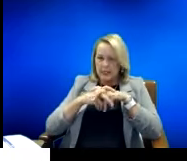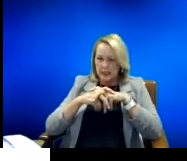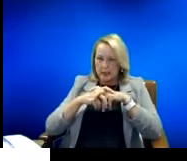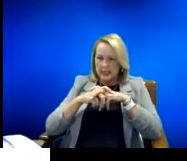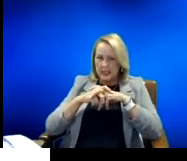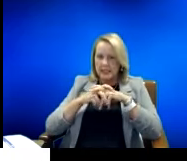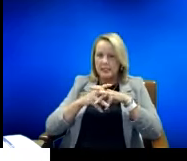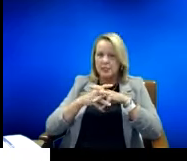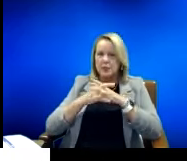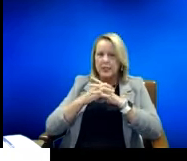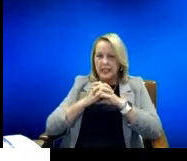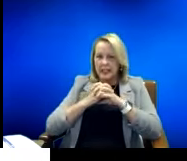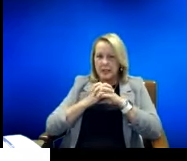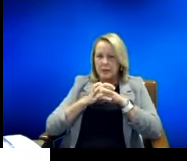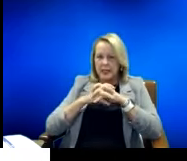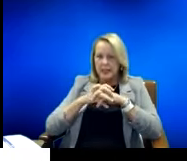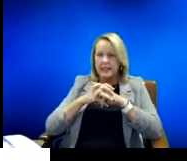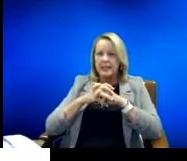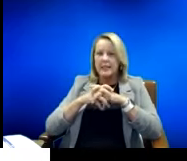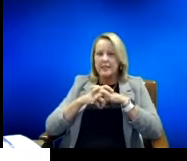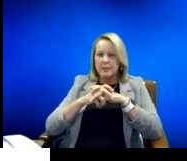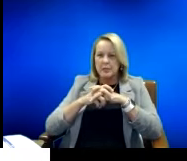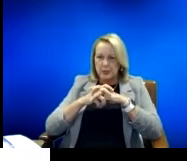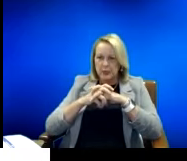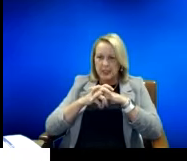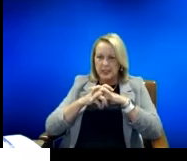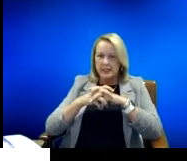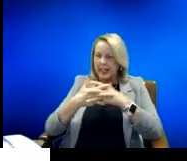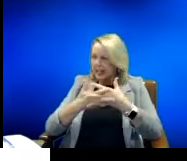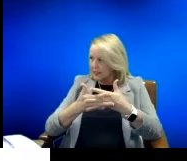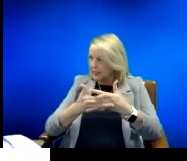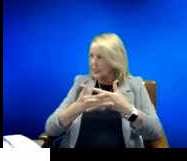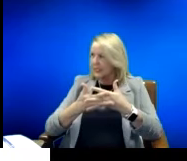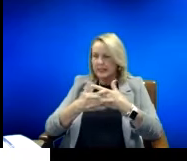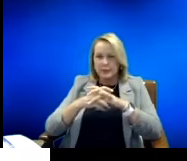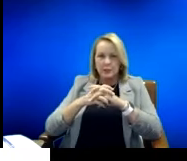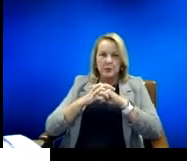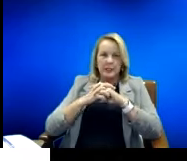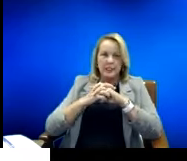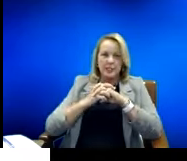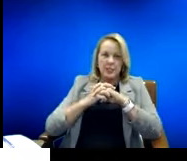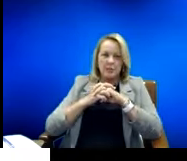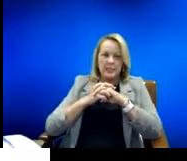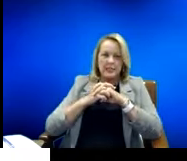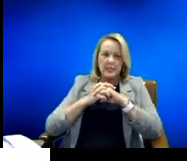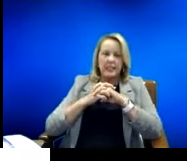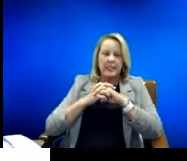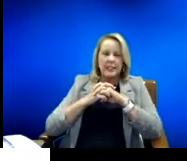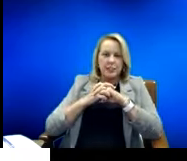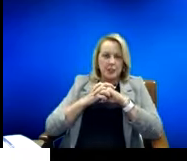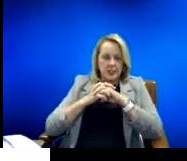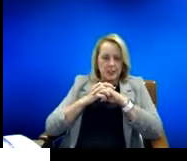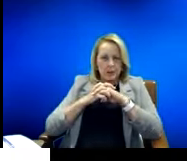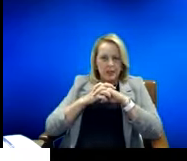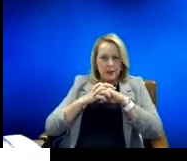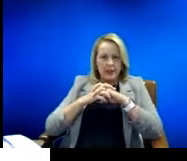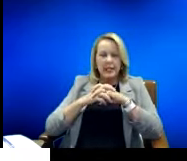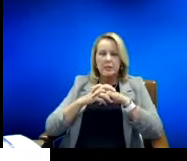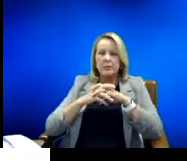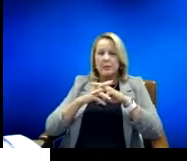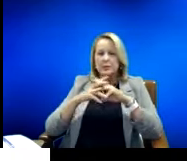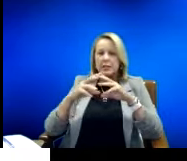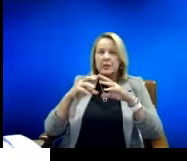some expenses that you cannot pay from a trust. Housing was one that she mentioned that you could pay